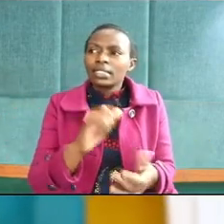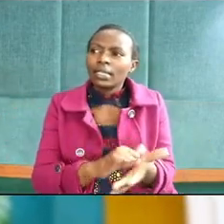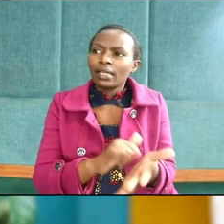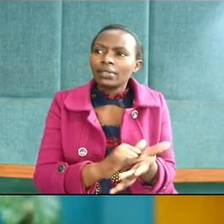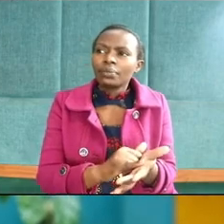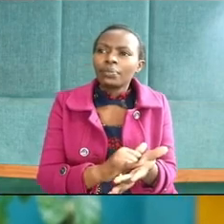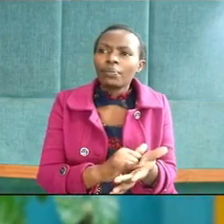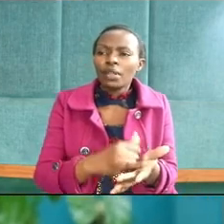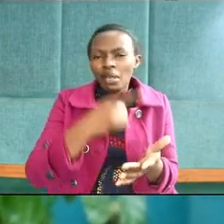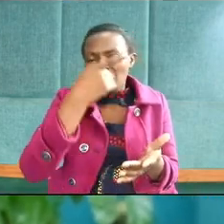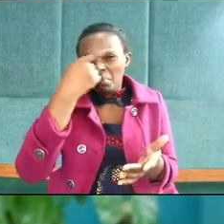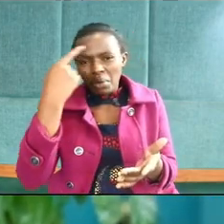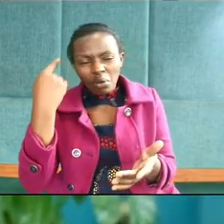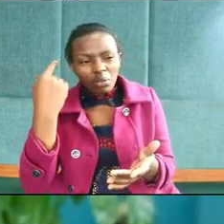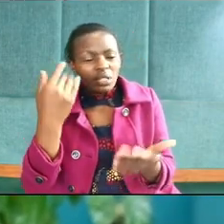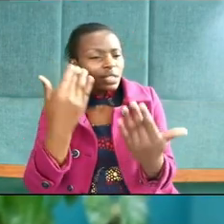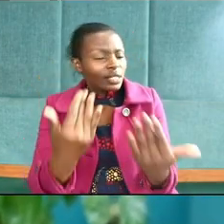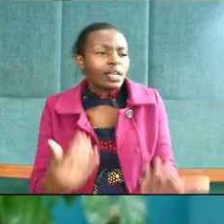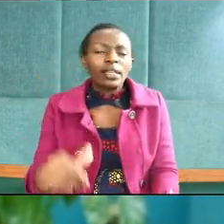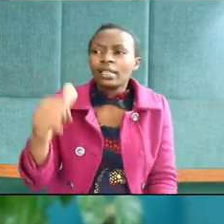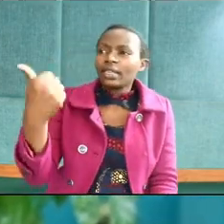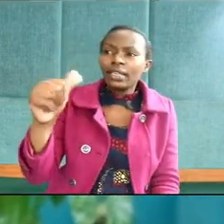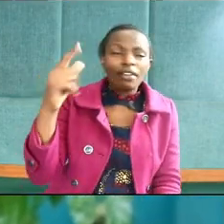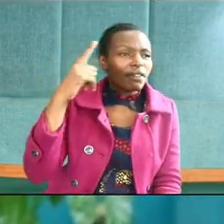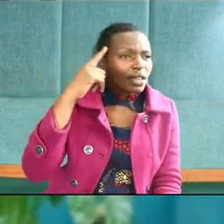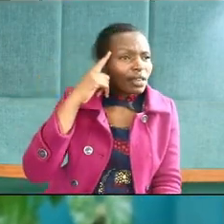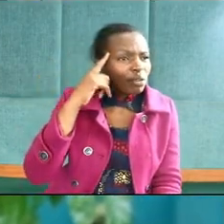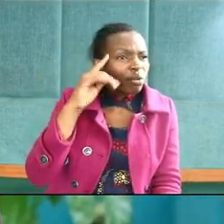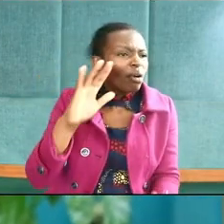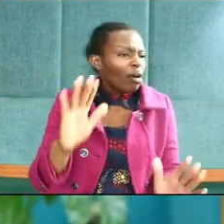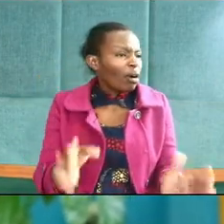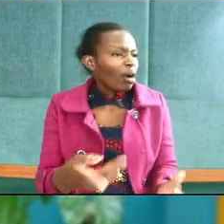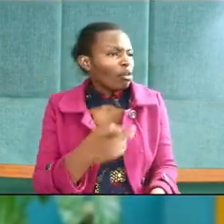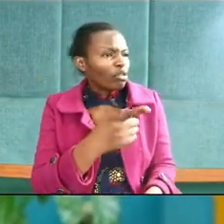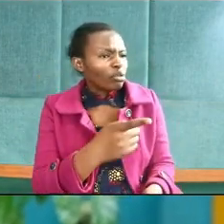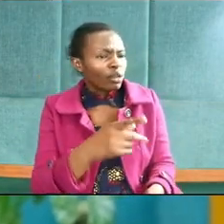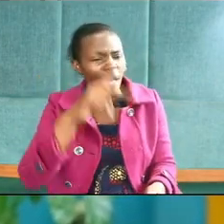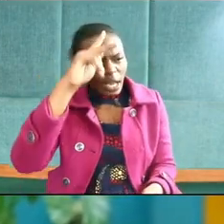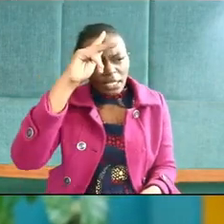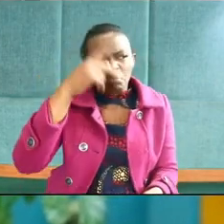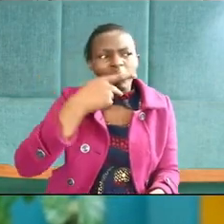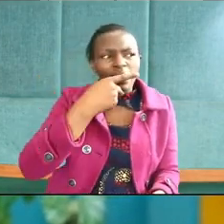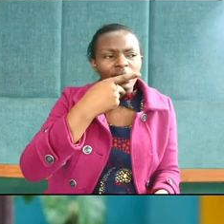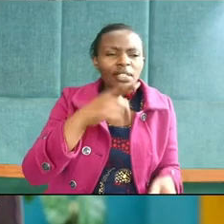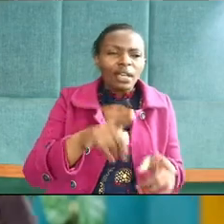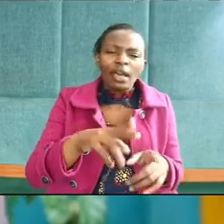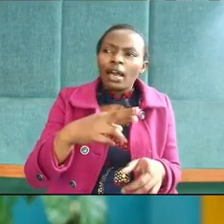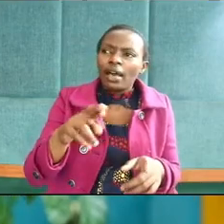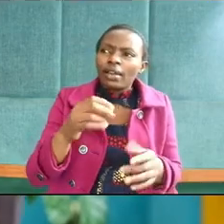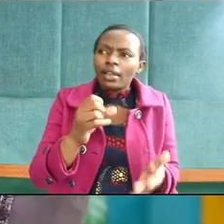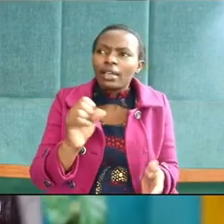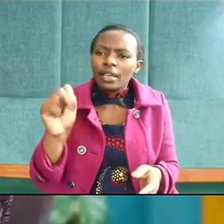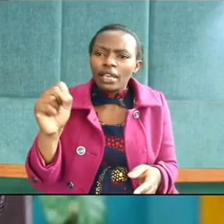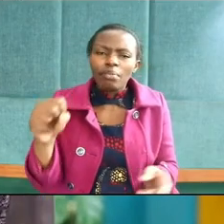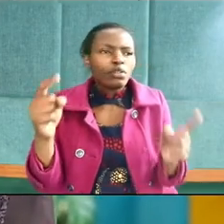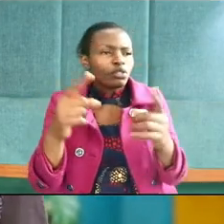because the child never knew how you as parents are able to handle